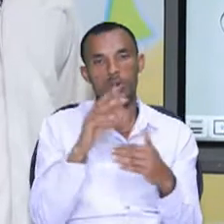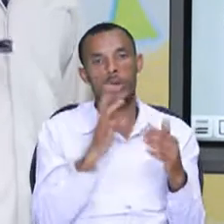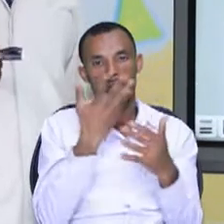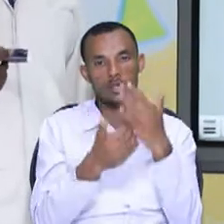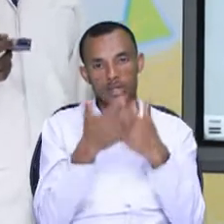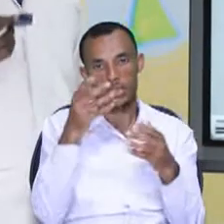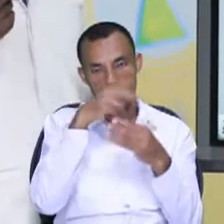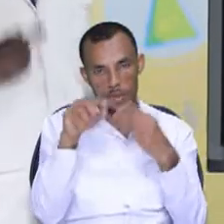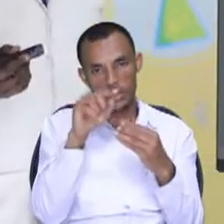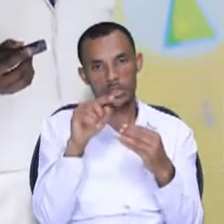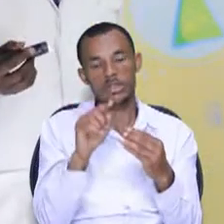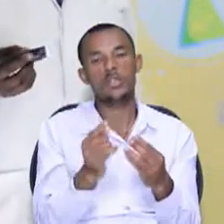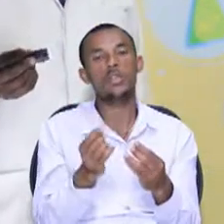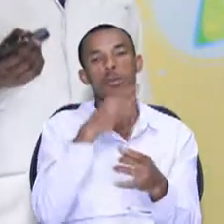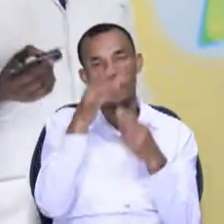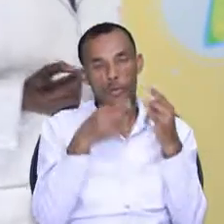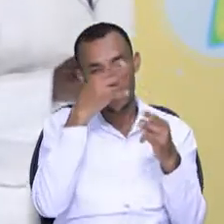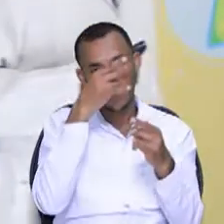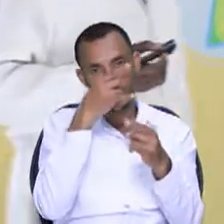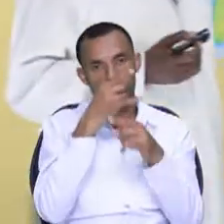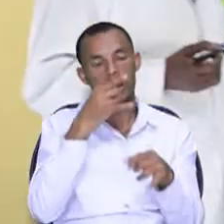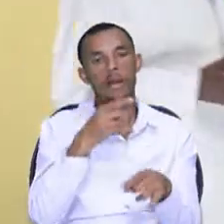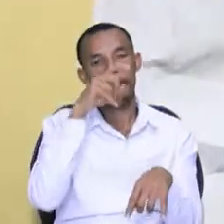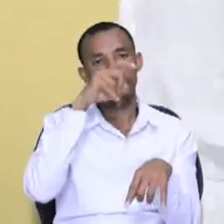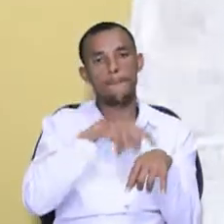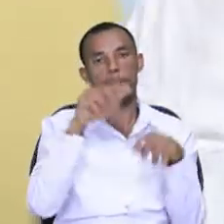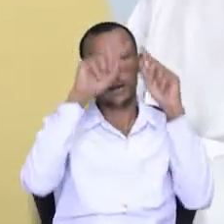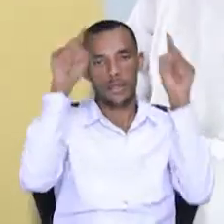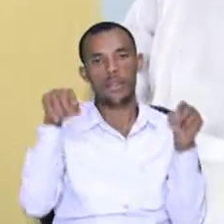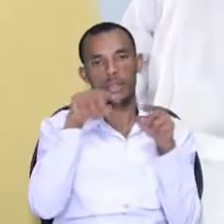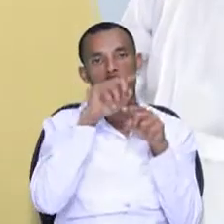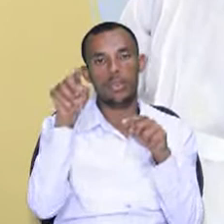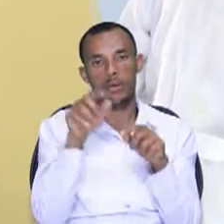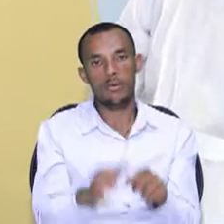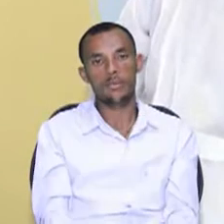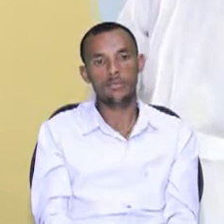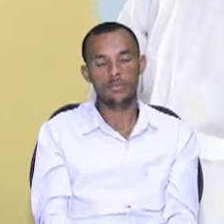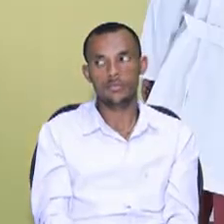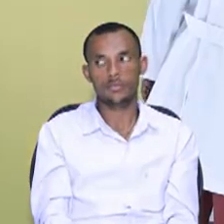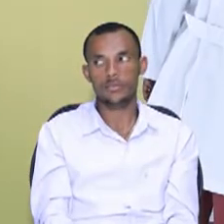the modern periodic table. The modern periodic table.